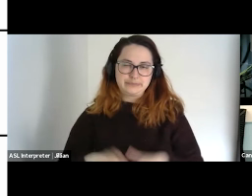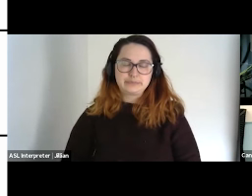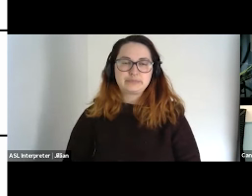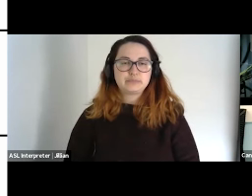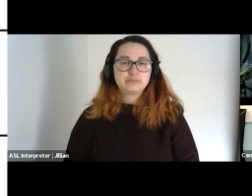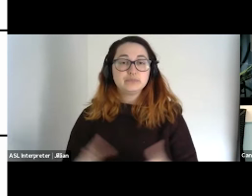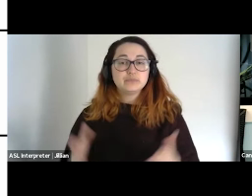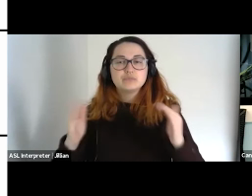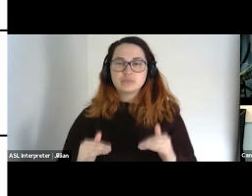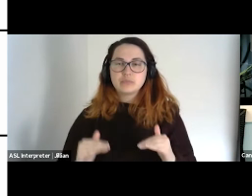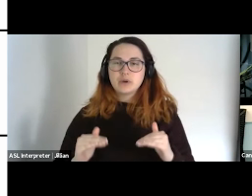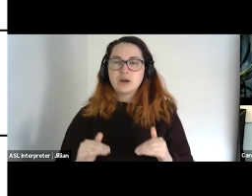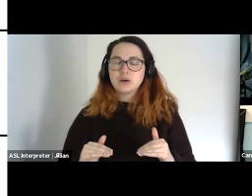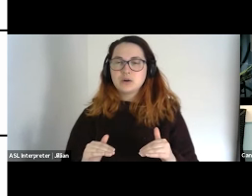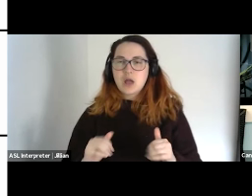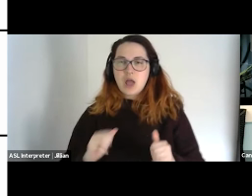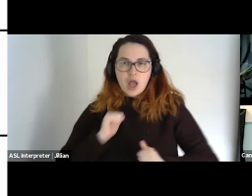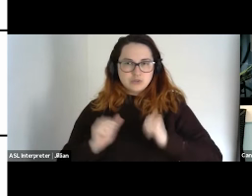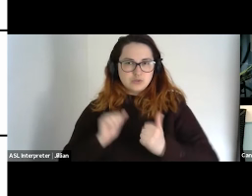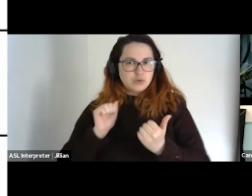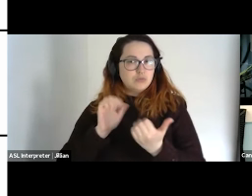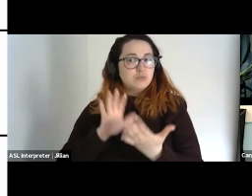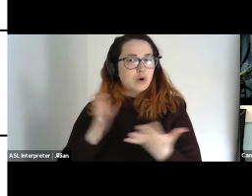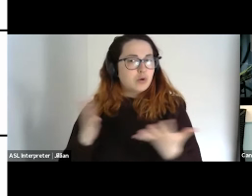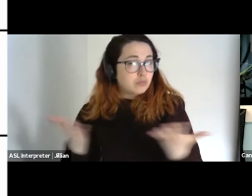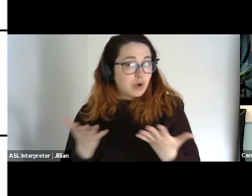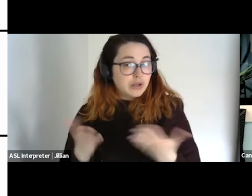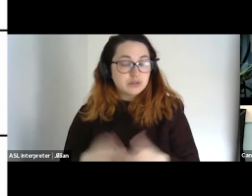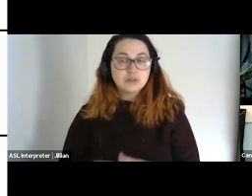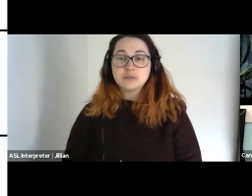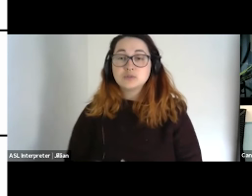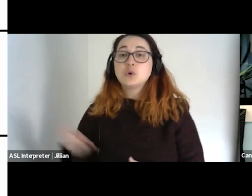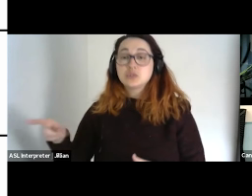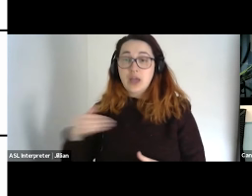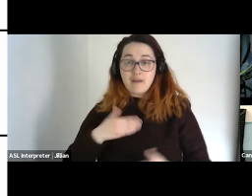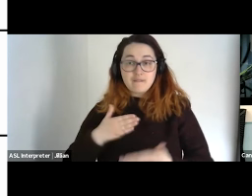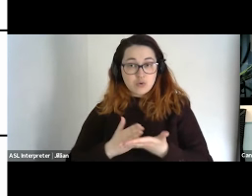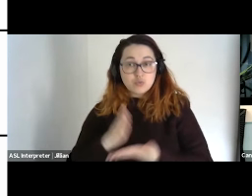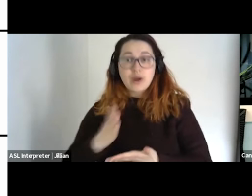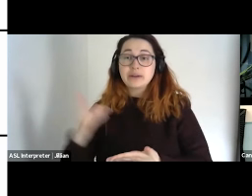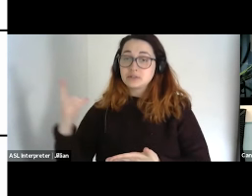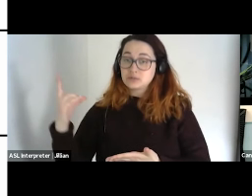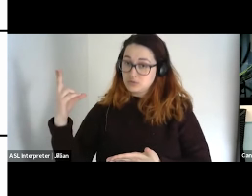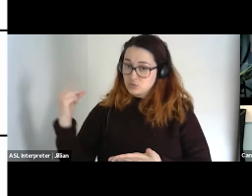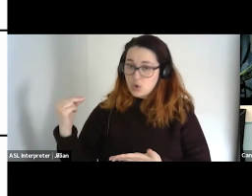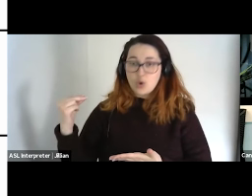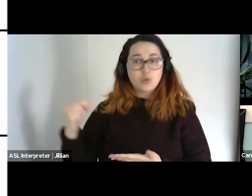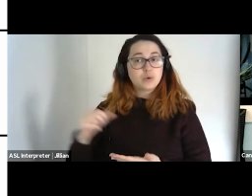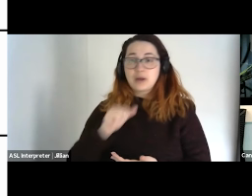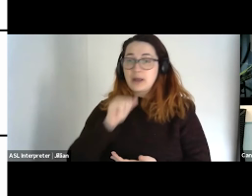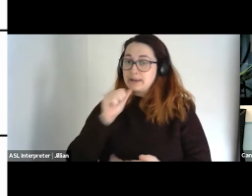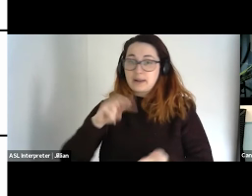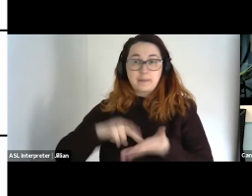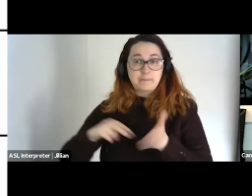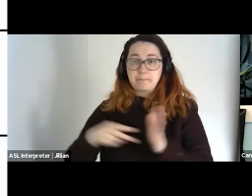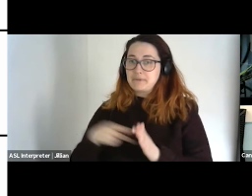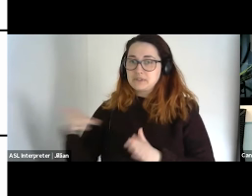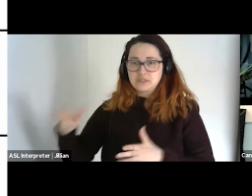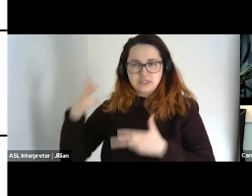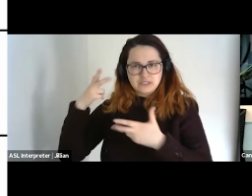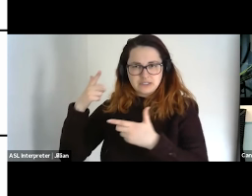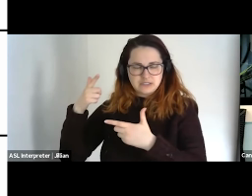way to think about this? So this is going to take a little bit of work. She has a right to say no, and that doesn't mean that she is selfish, nor does it say